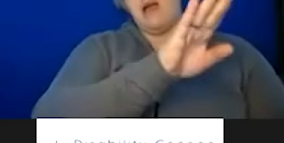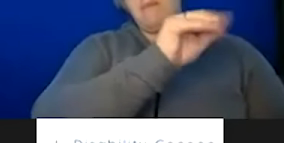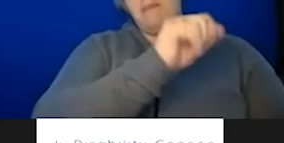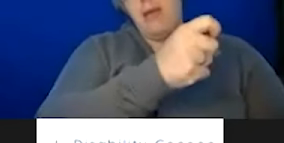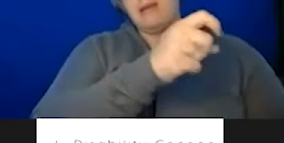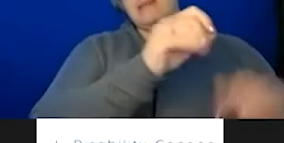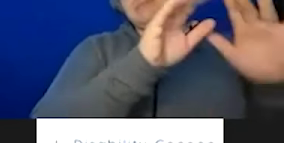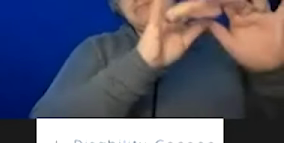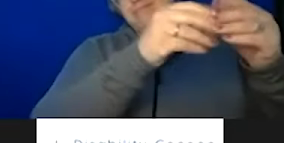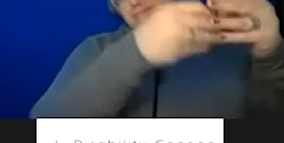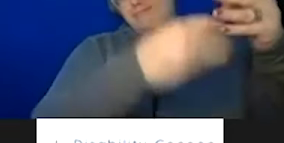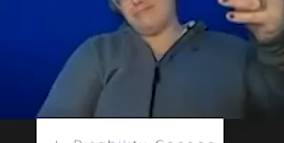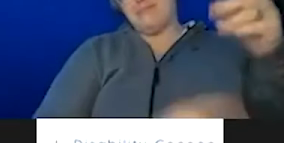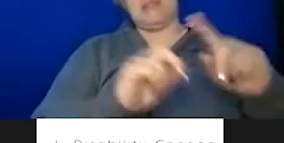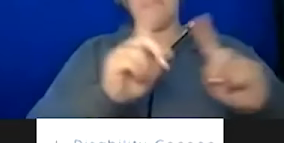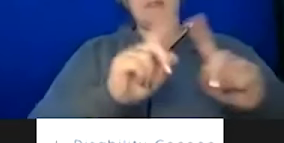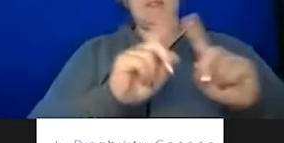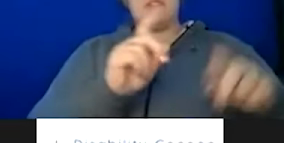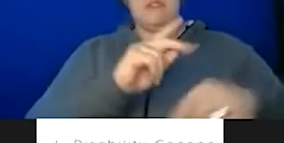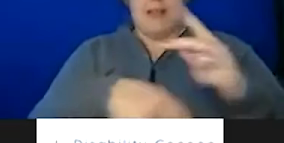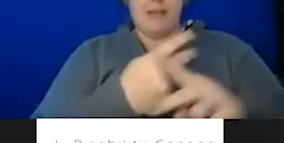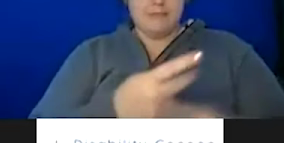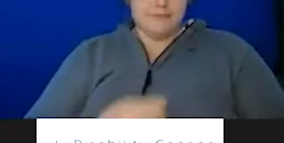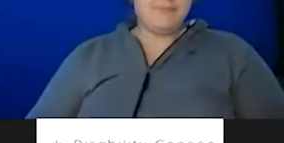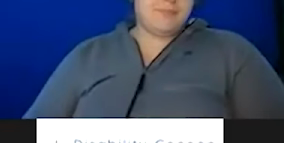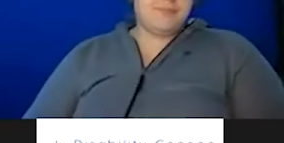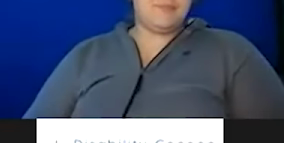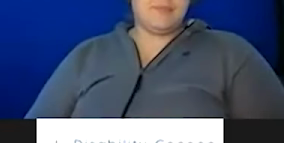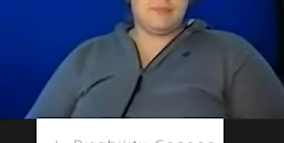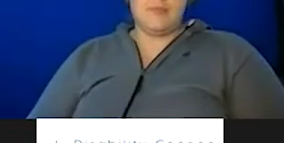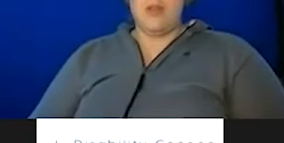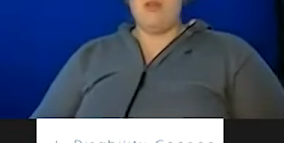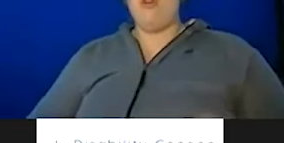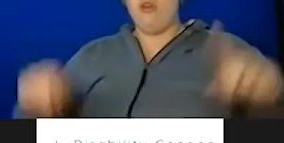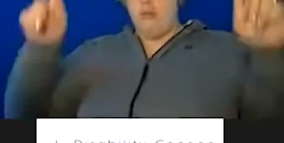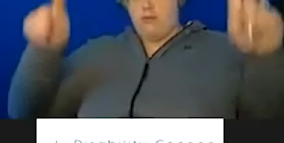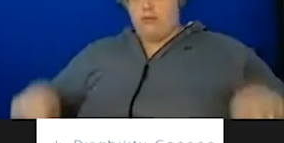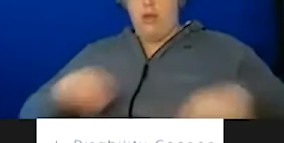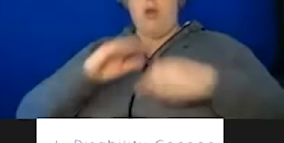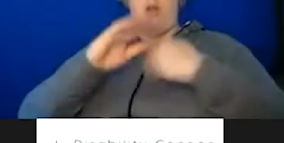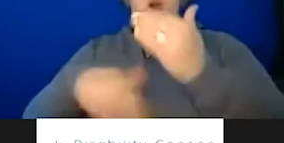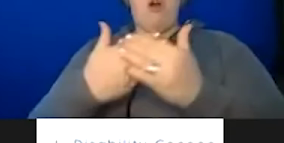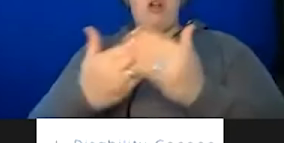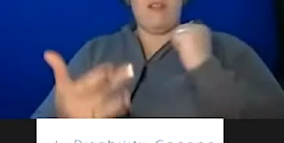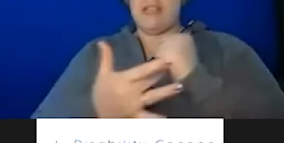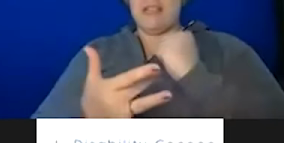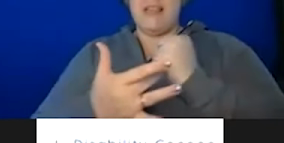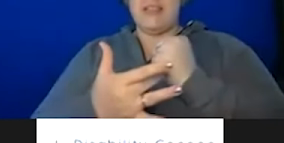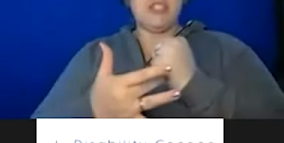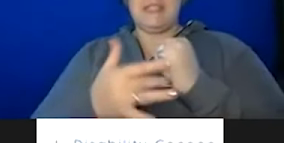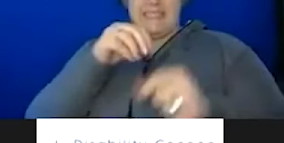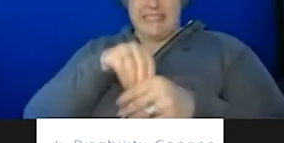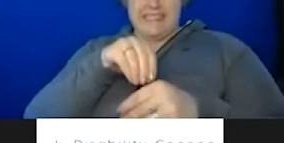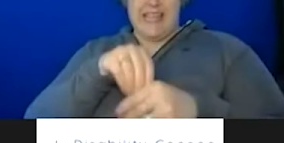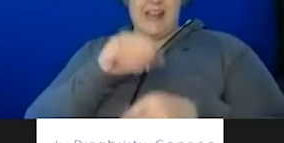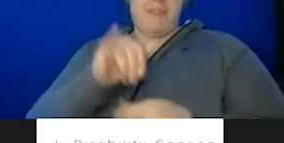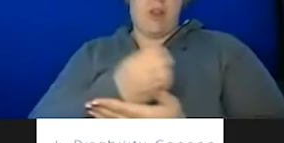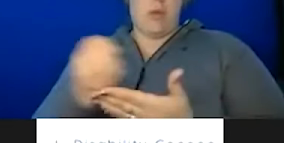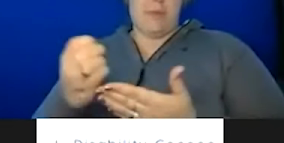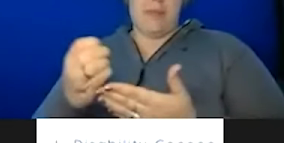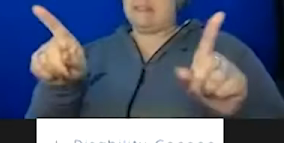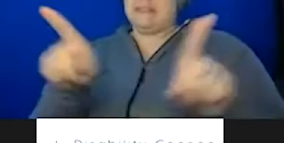forth. All of the technology in those devices remain the same. So the